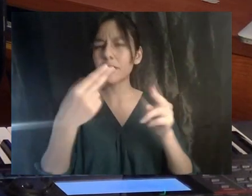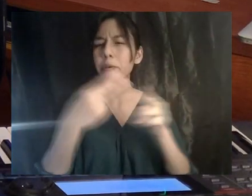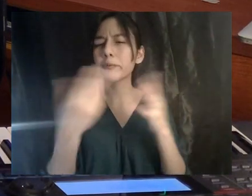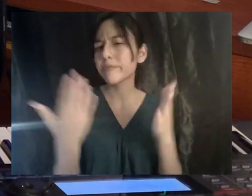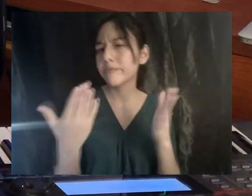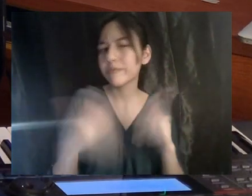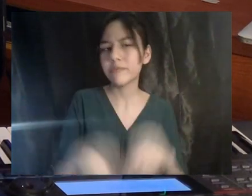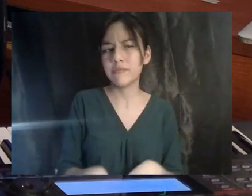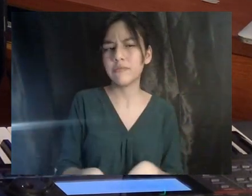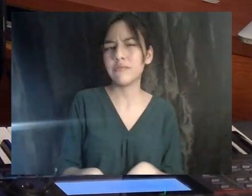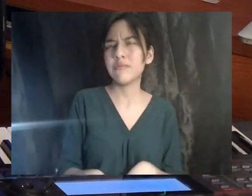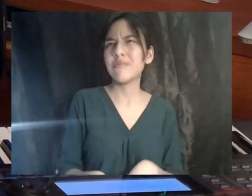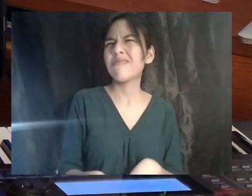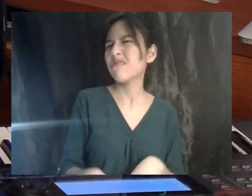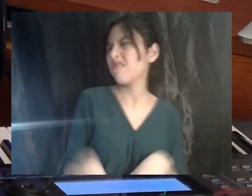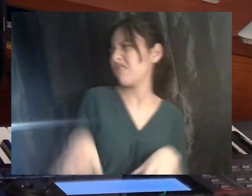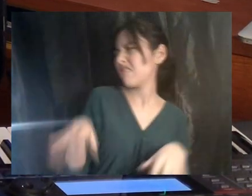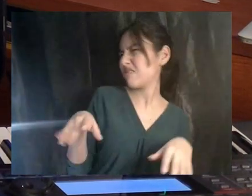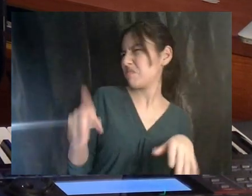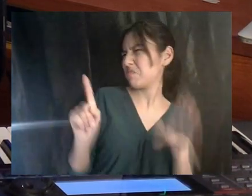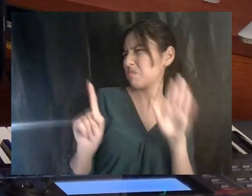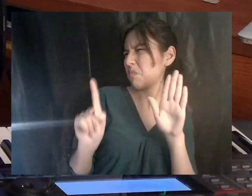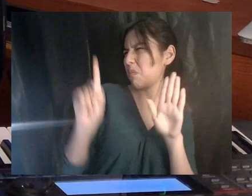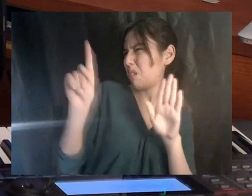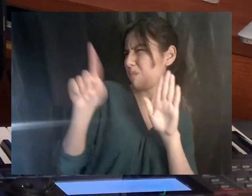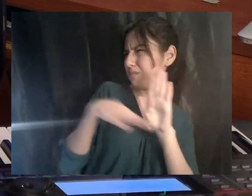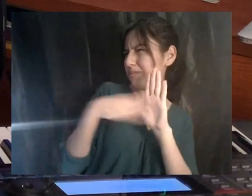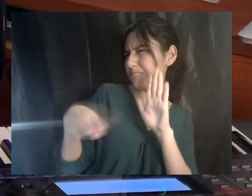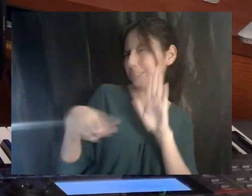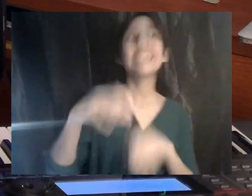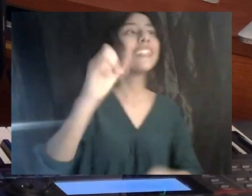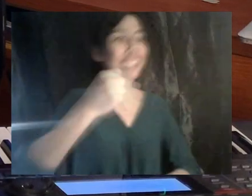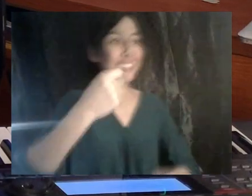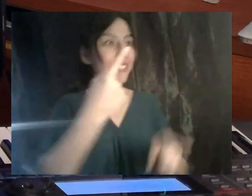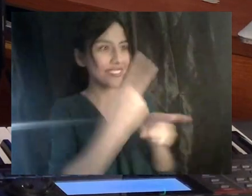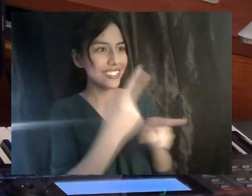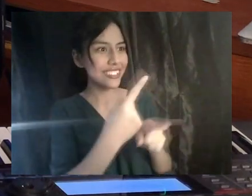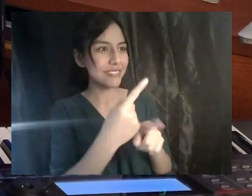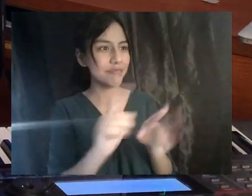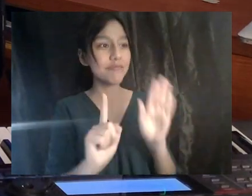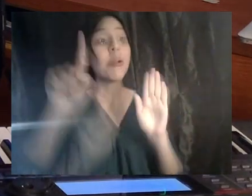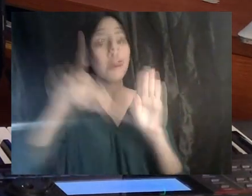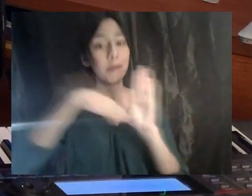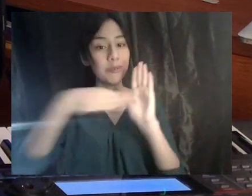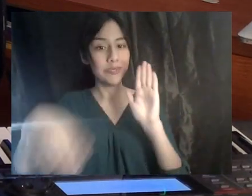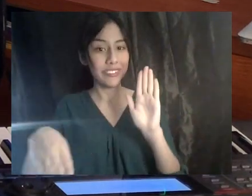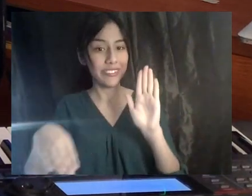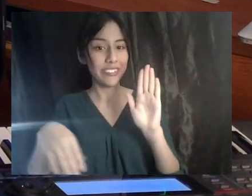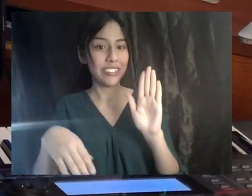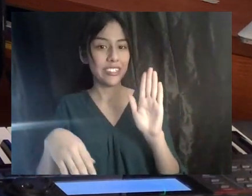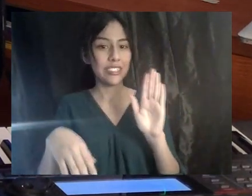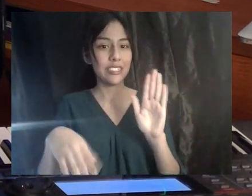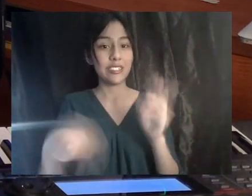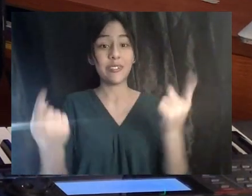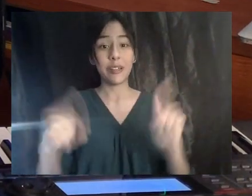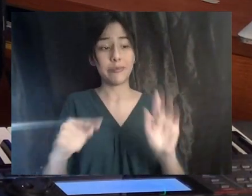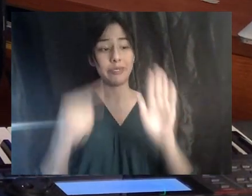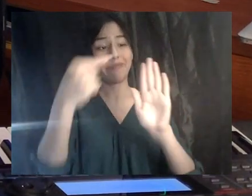floor? Is that the upbeat? It is. It's the upbeat. So when my hand is